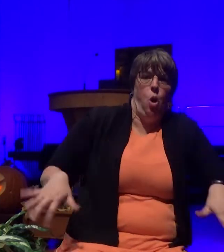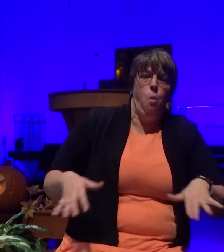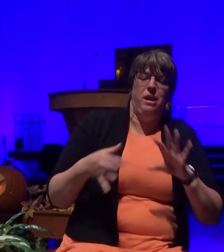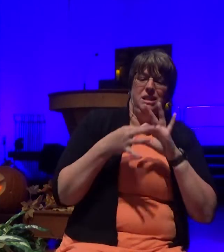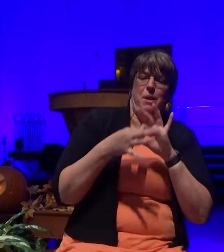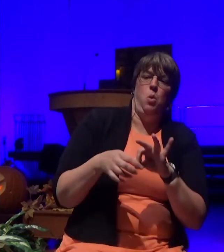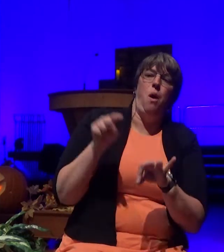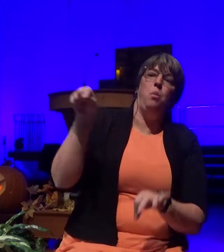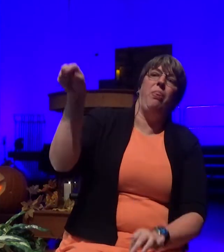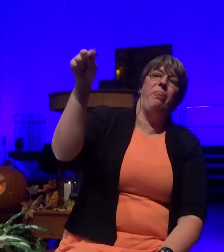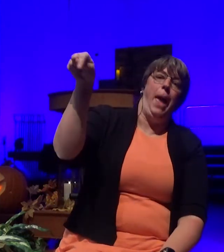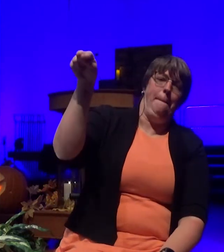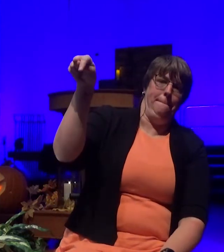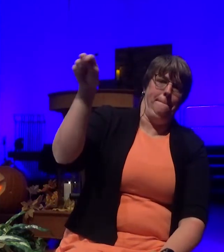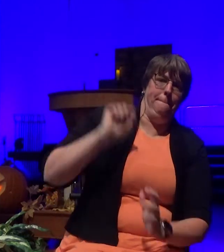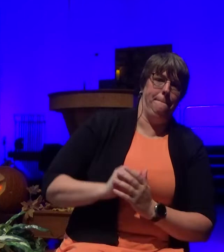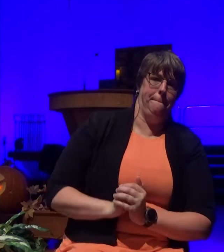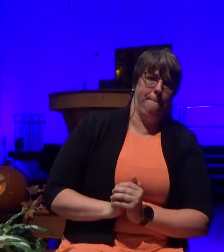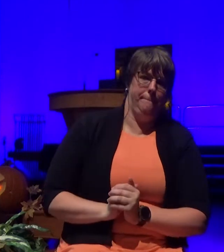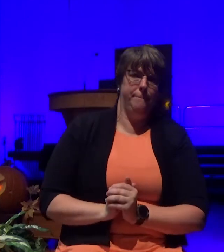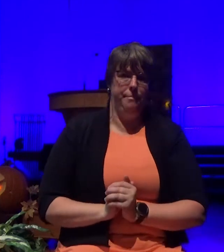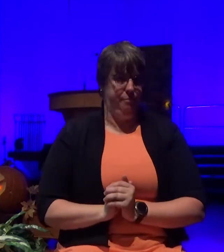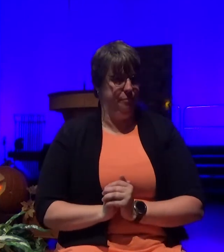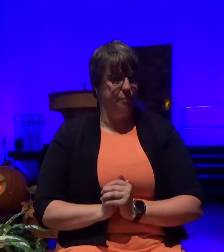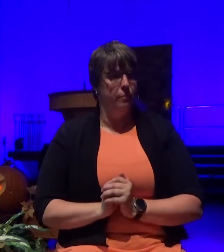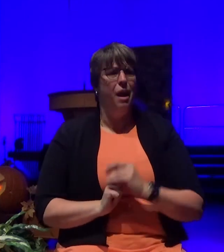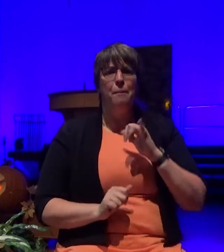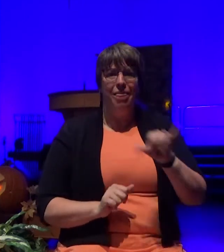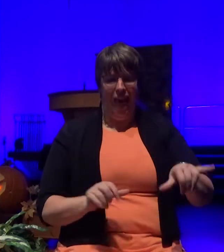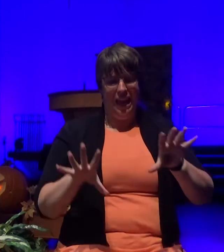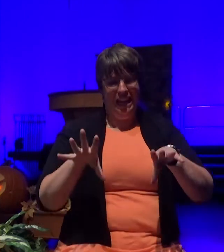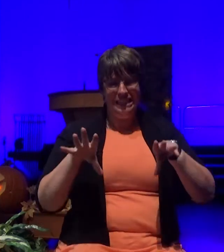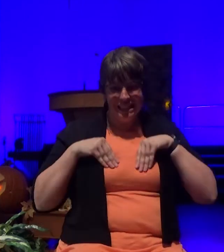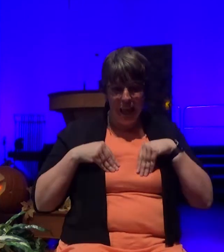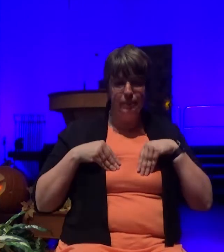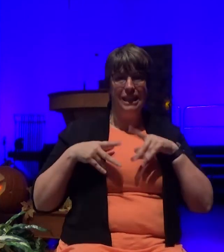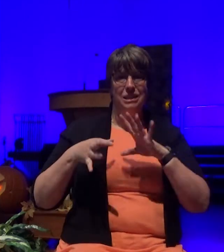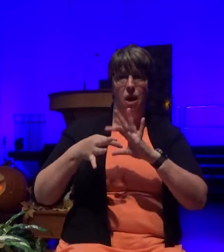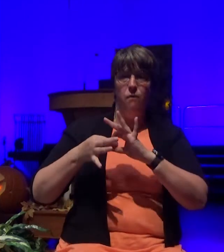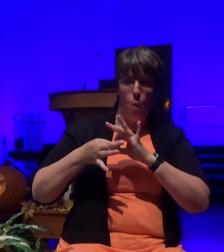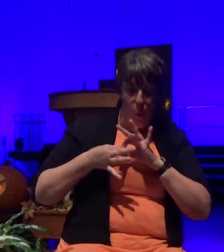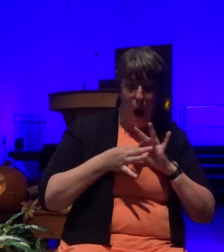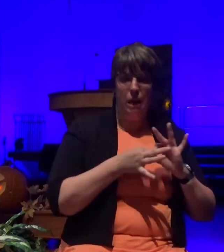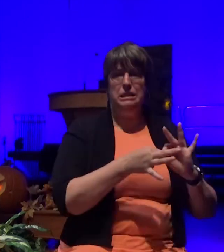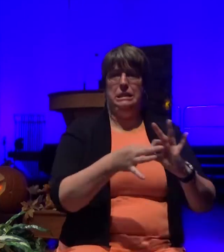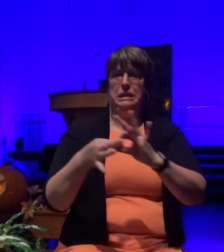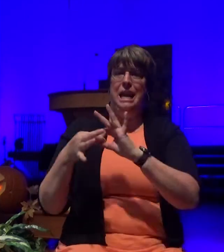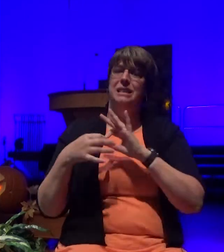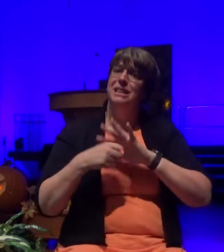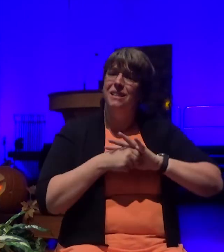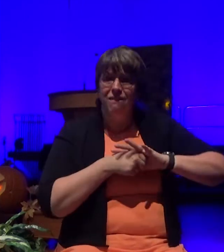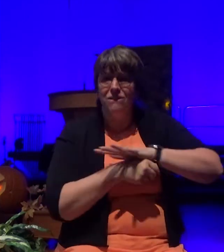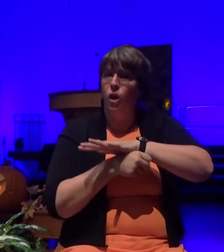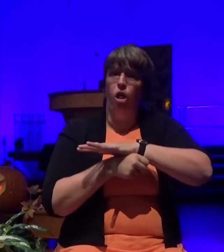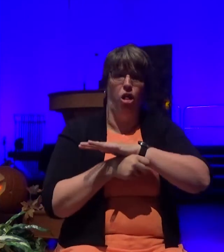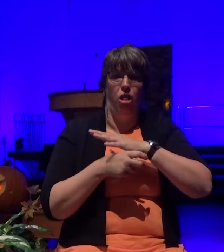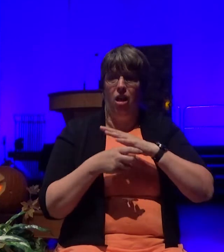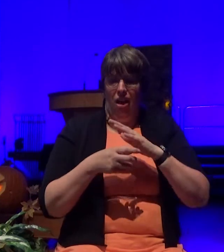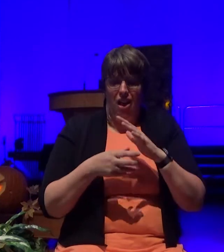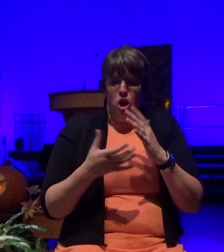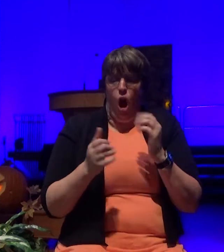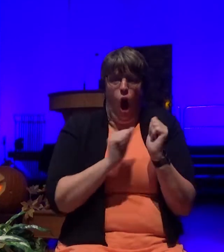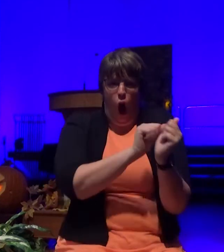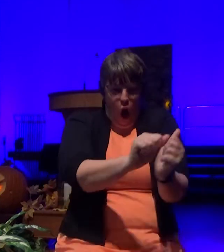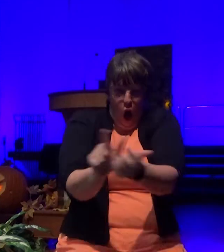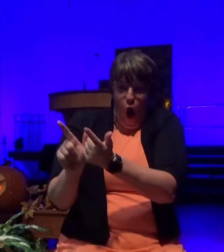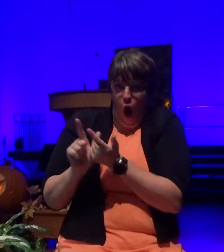But the acceptance of oneness is a full acceptance of connectedness to all things, to all beings, to all